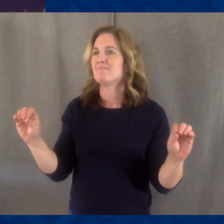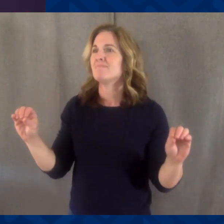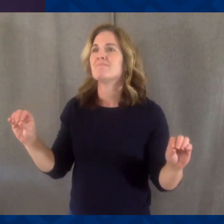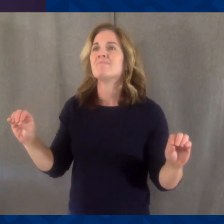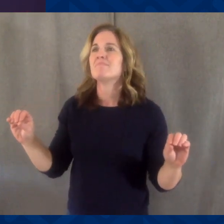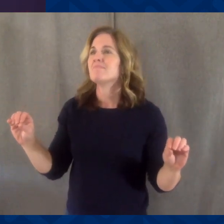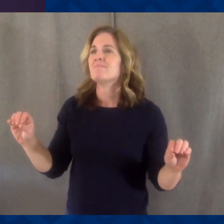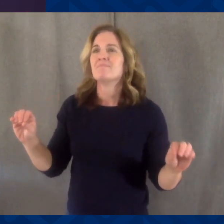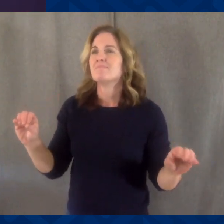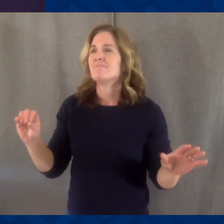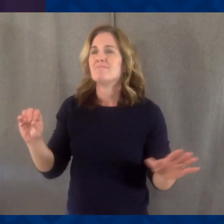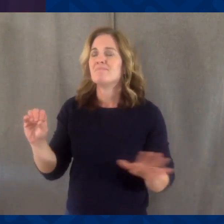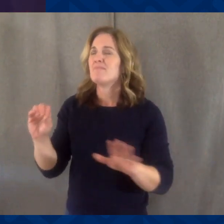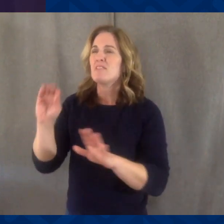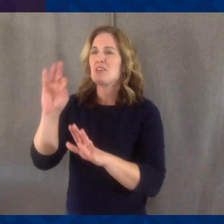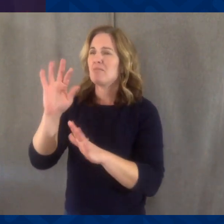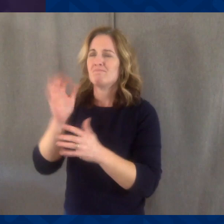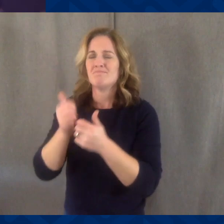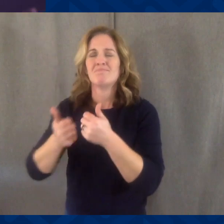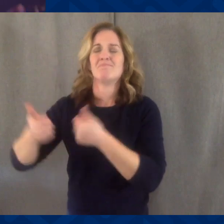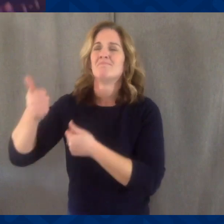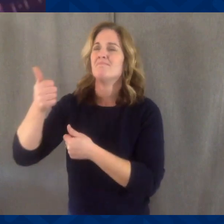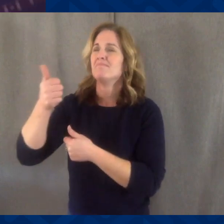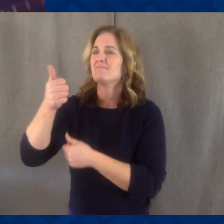Nobody more beautiful.